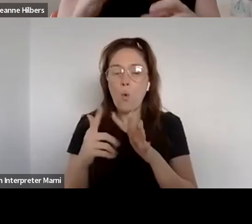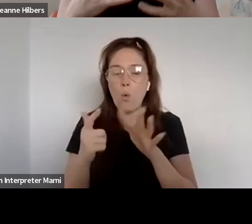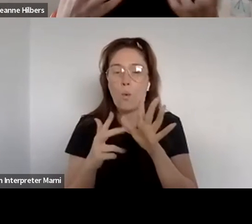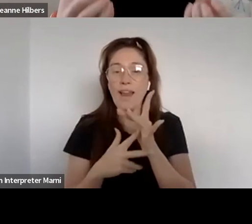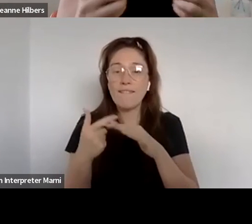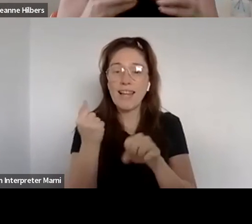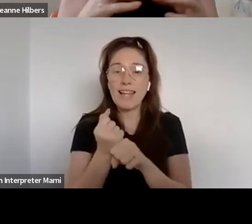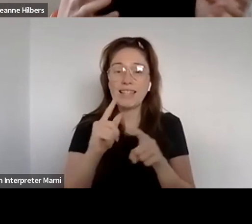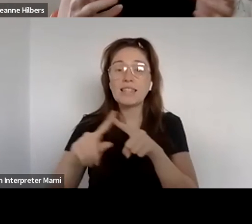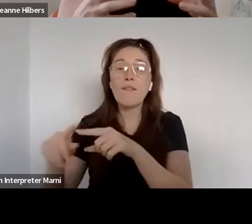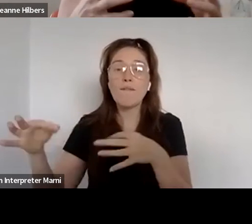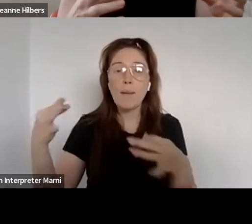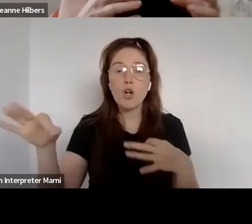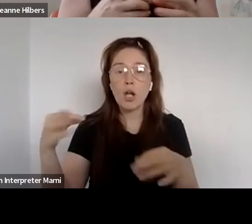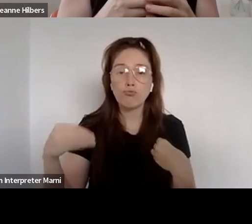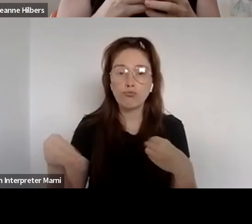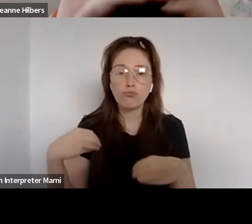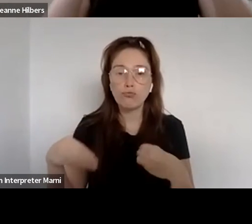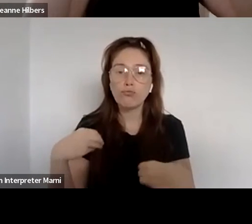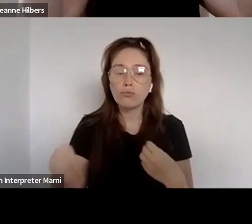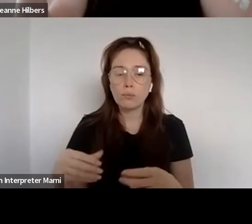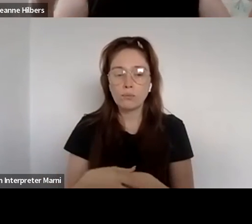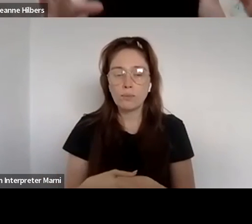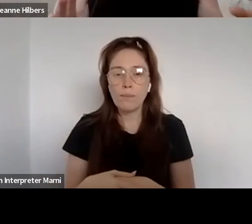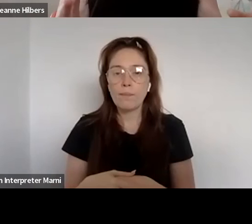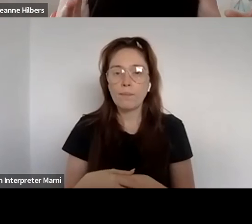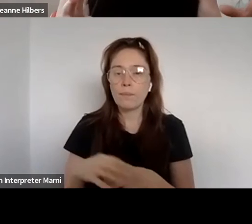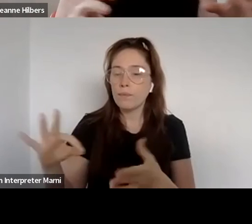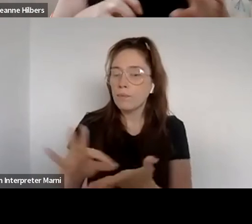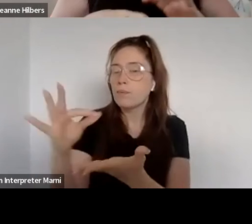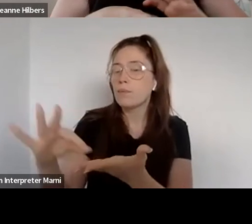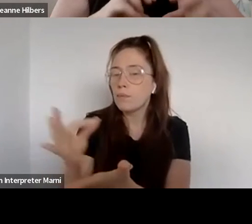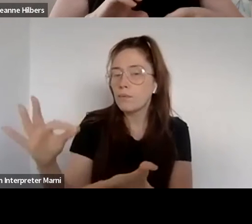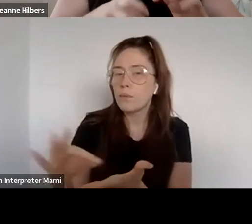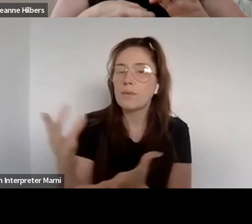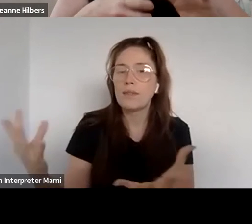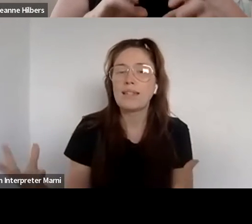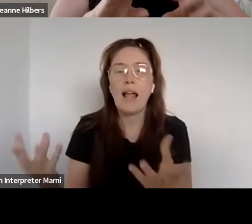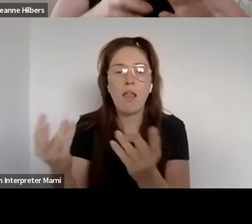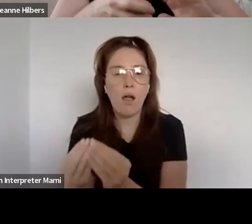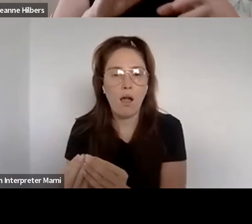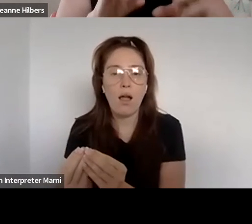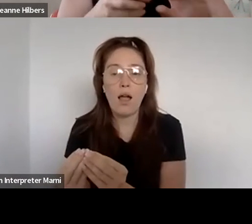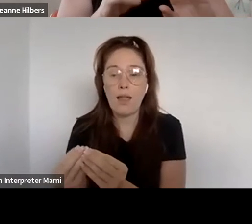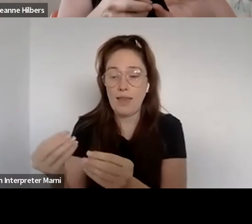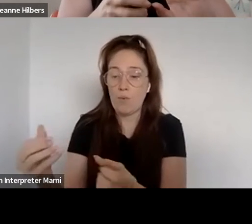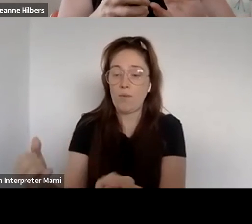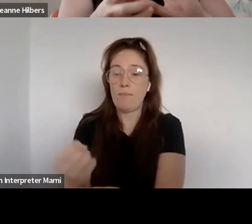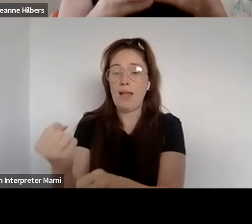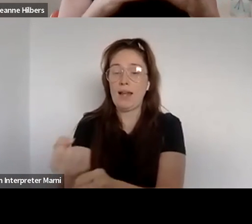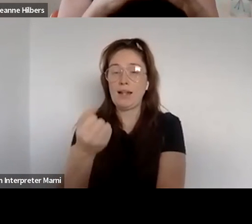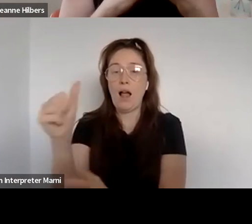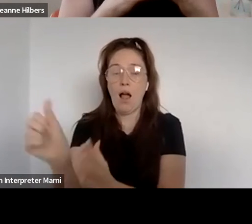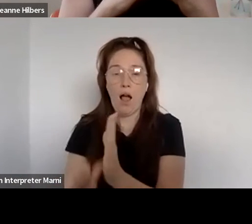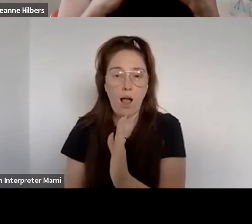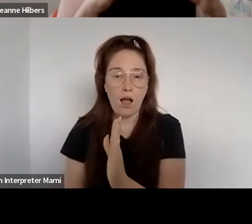different fabrics, as I said before, that were meaningful. And the art that was created. We created many shrouds,